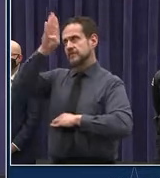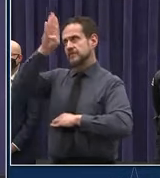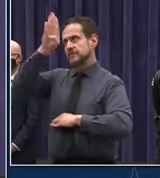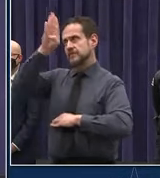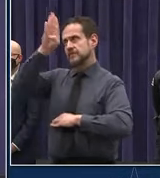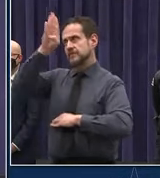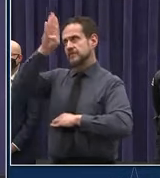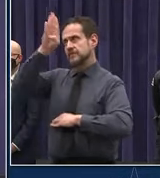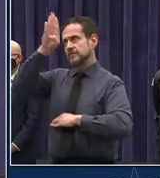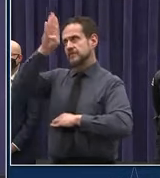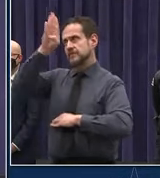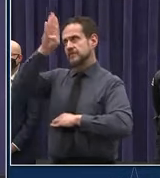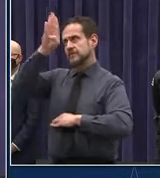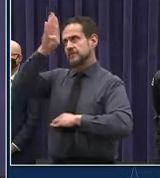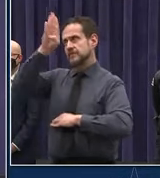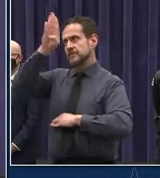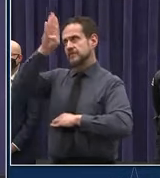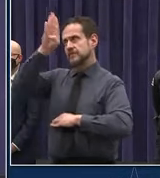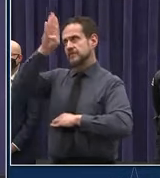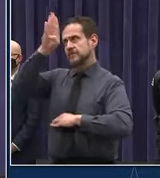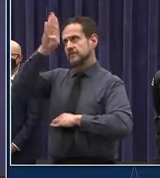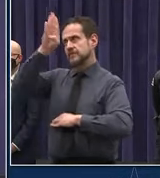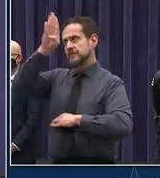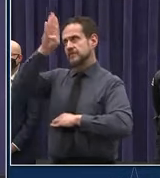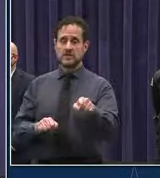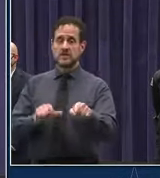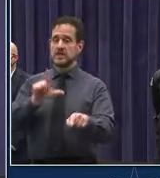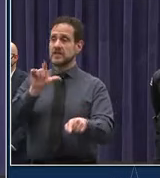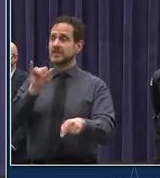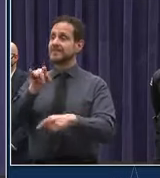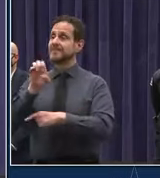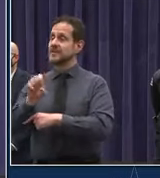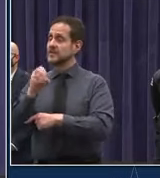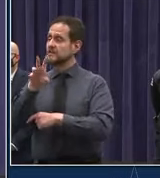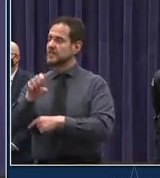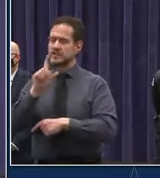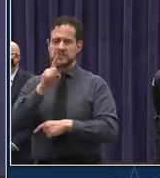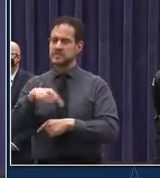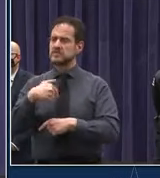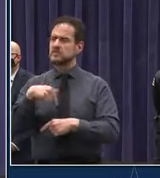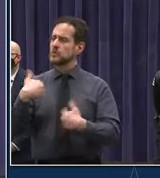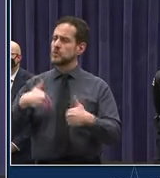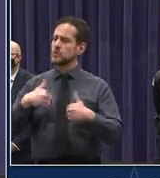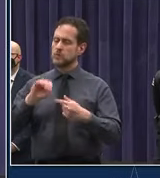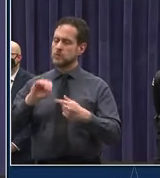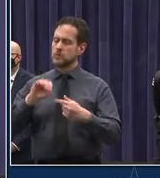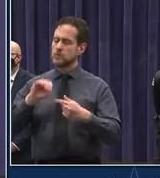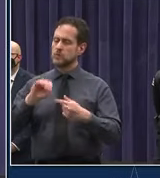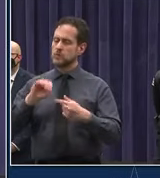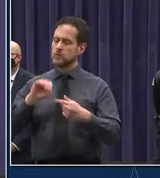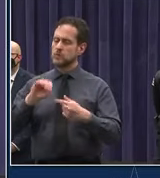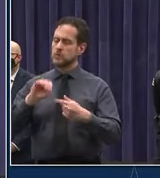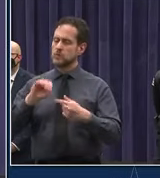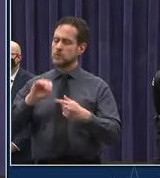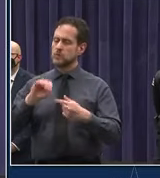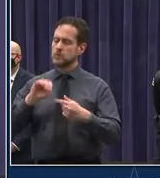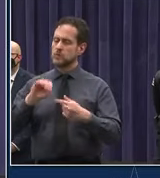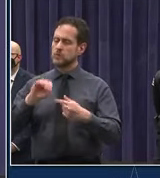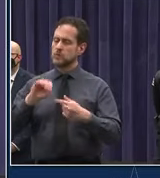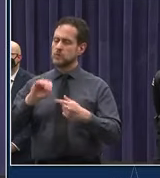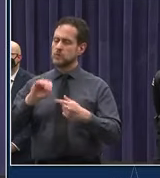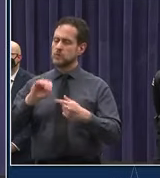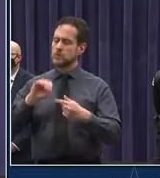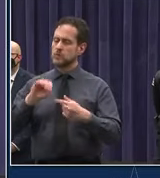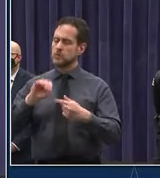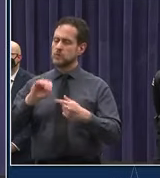support, be able to live their lives, freedom and without fear, and to be able to grasp